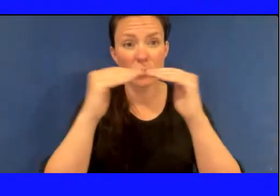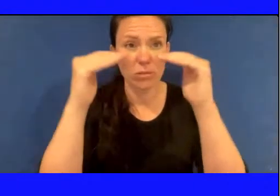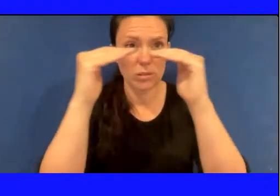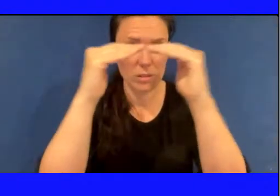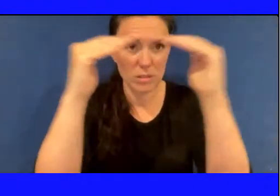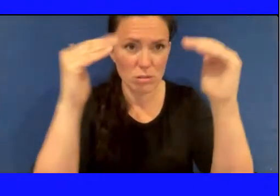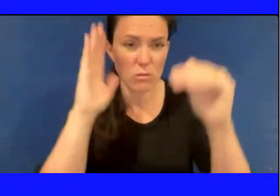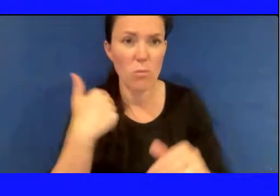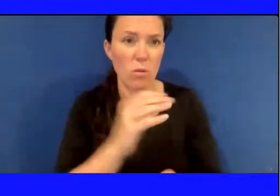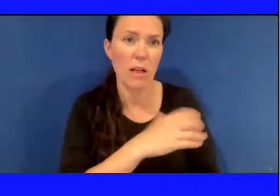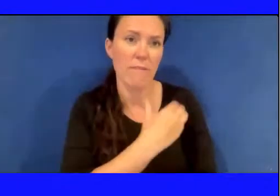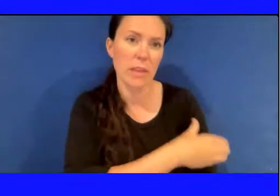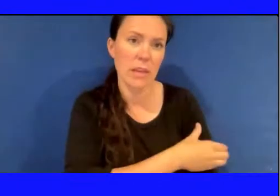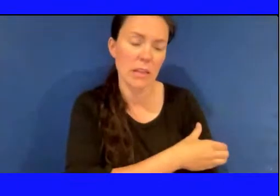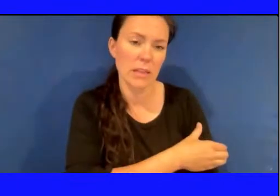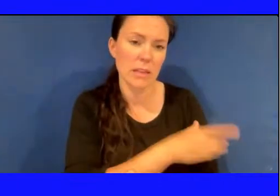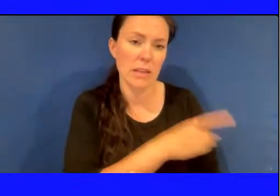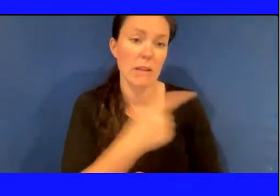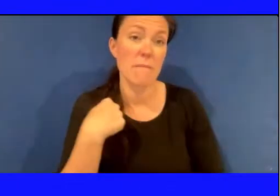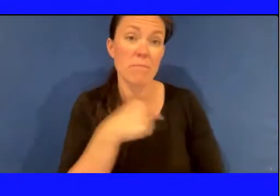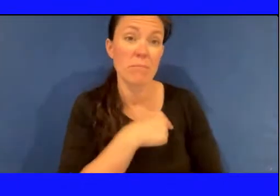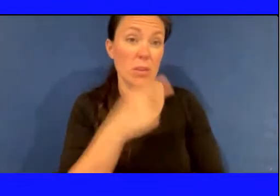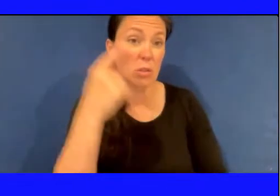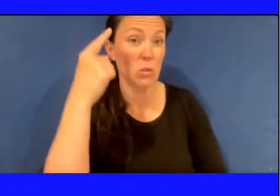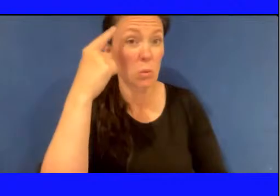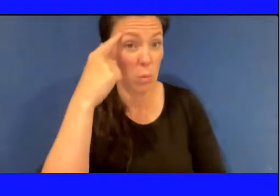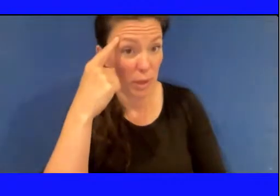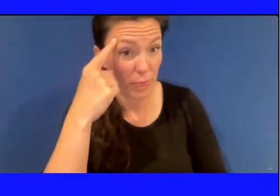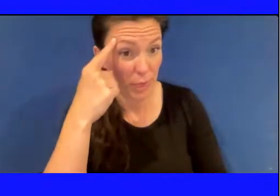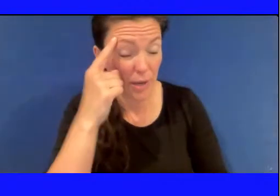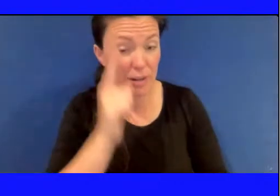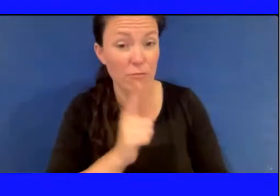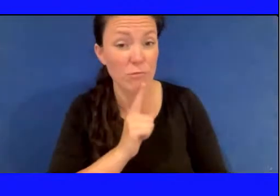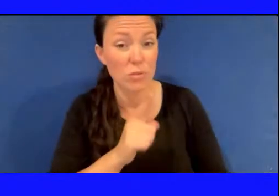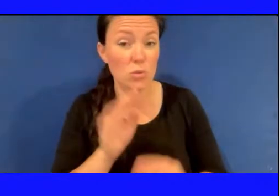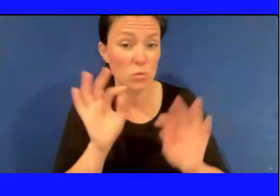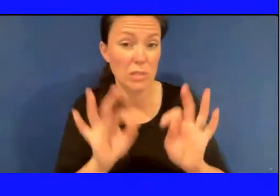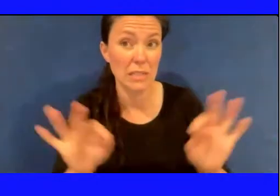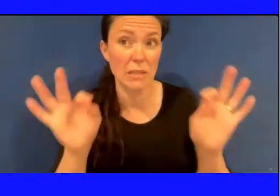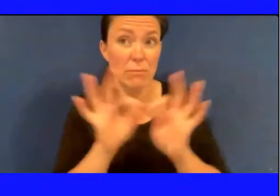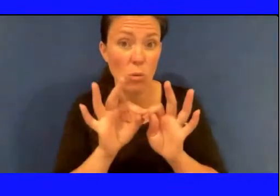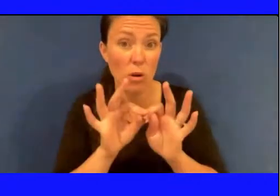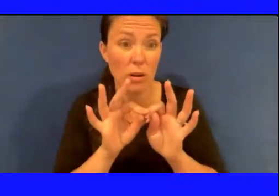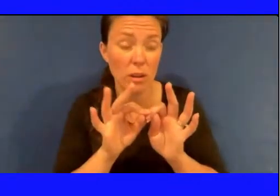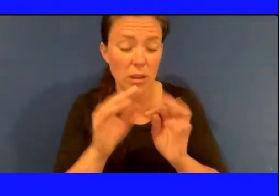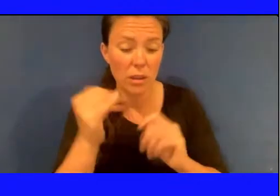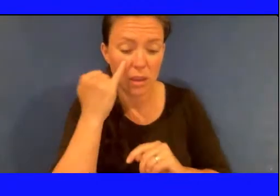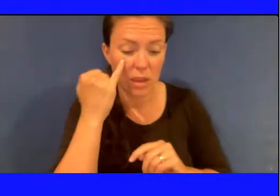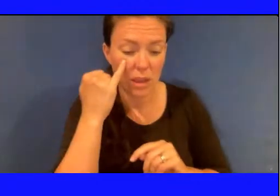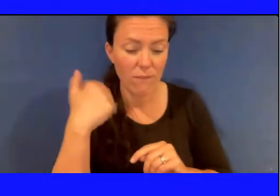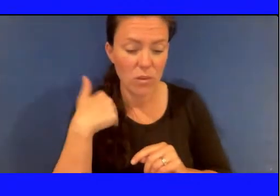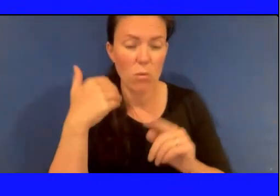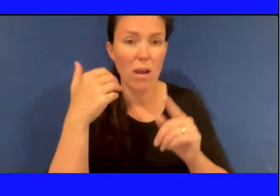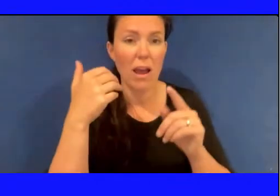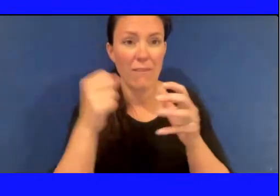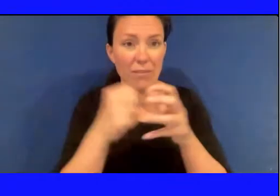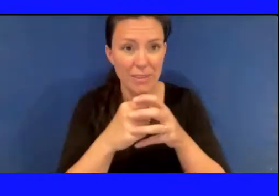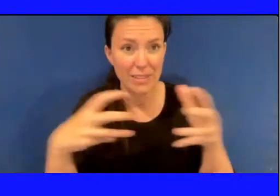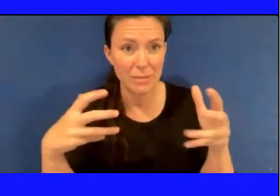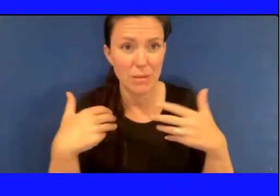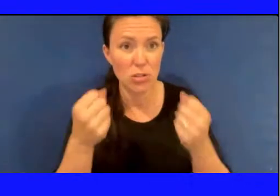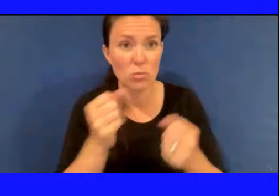clinic. And so we thought, and I personally thought it was really important, if you're going to have this expansion to the health clinic, that it